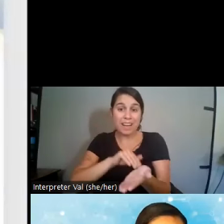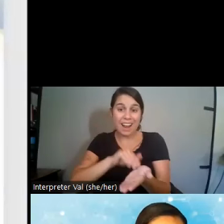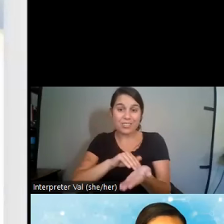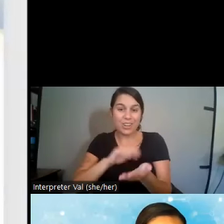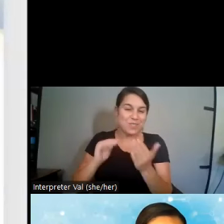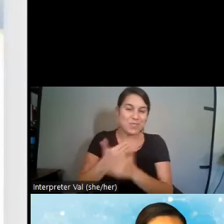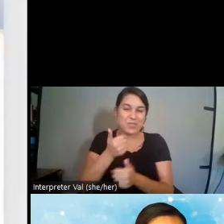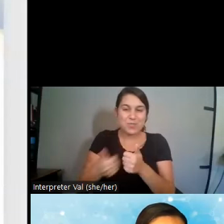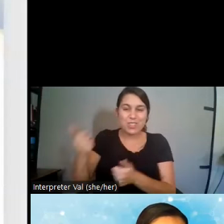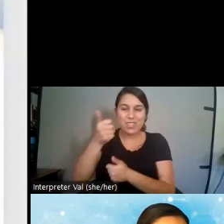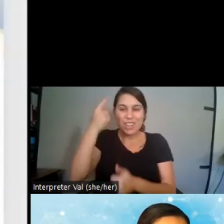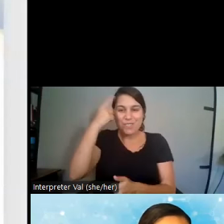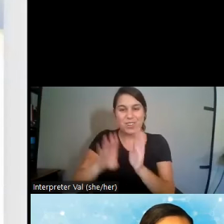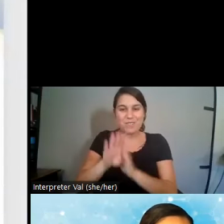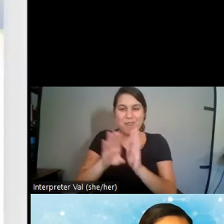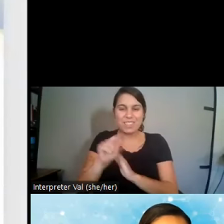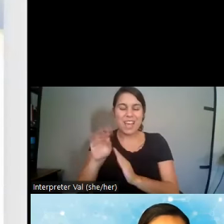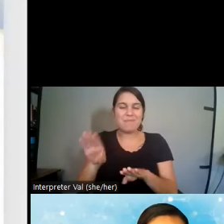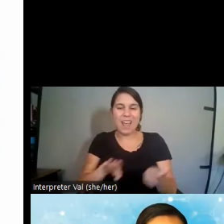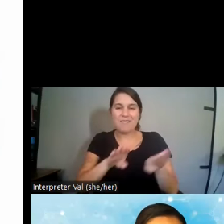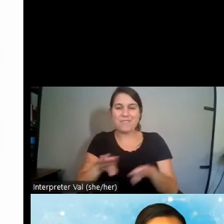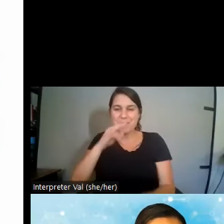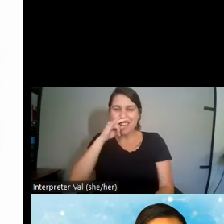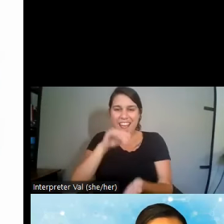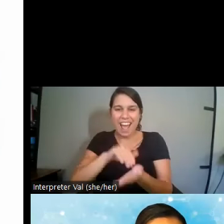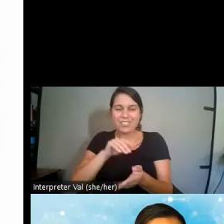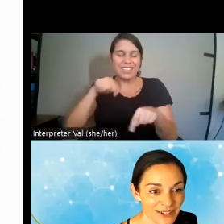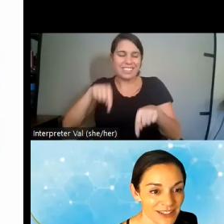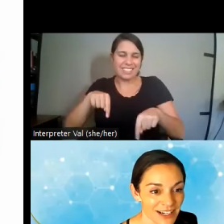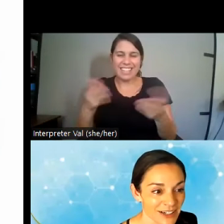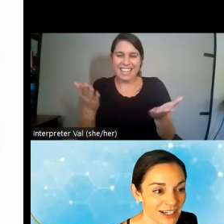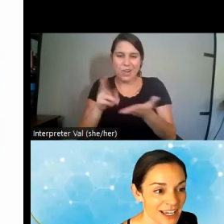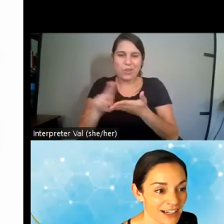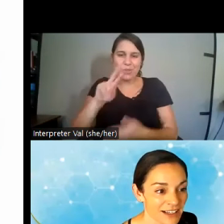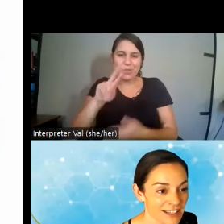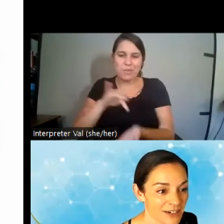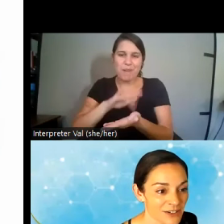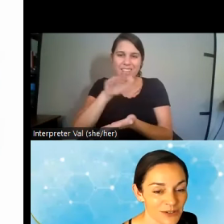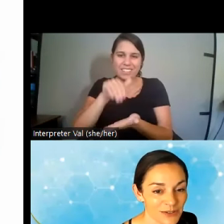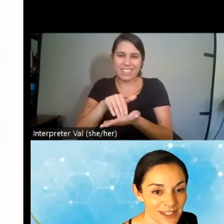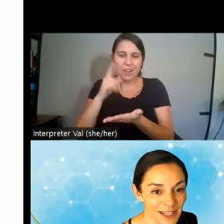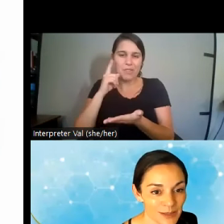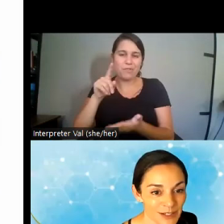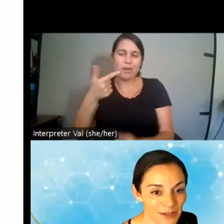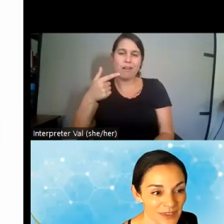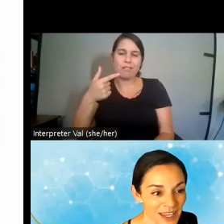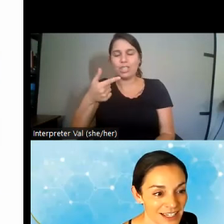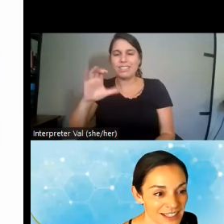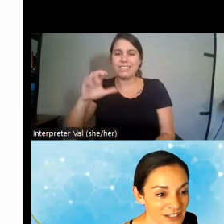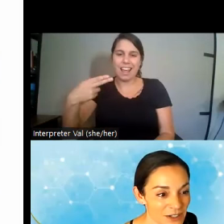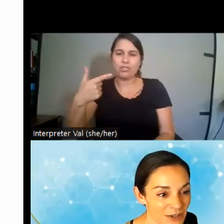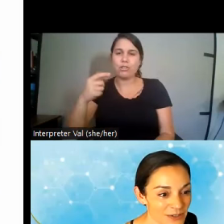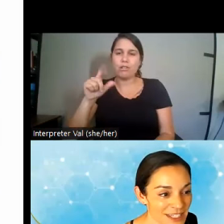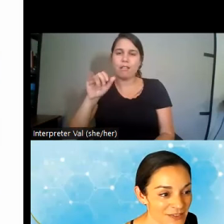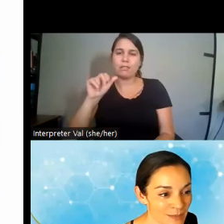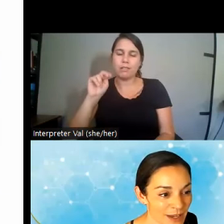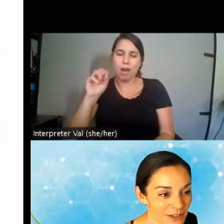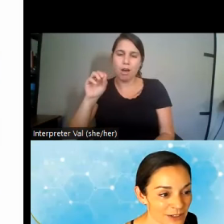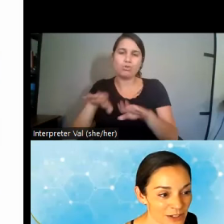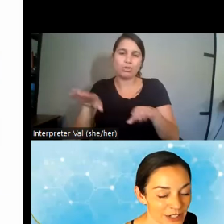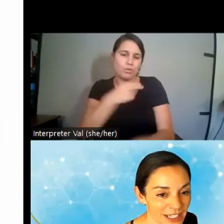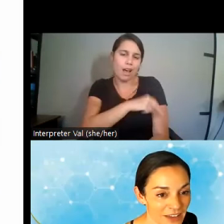of developmental and behavioral pediatrics at the University of Rochester Medical Center and Golisano Children's Hospital. Dr. Kuo received